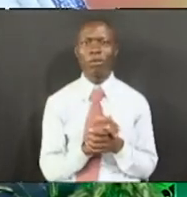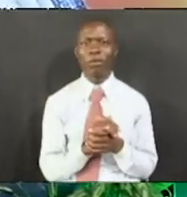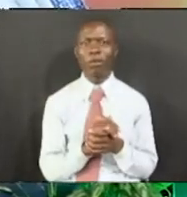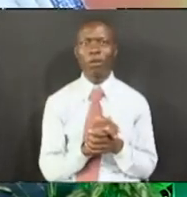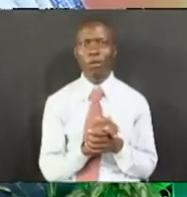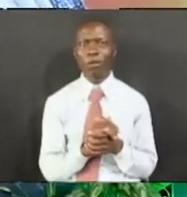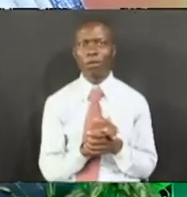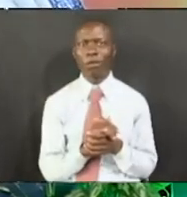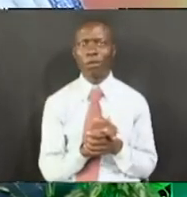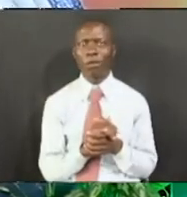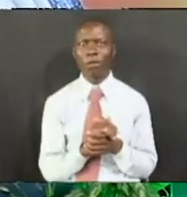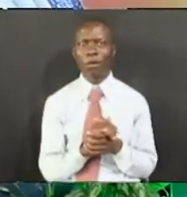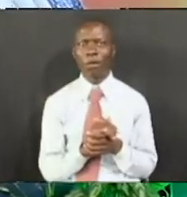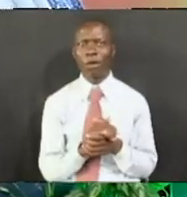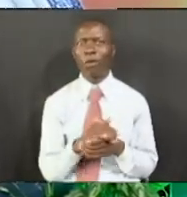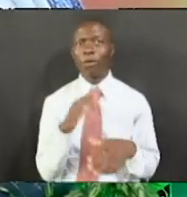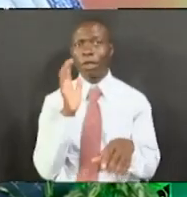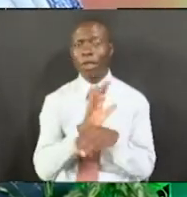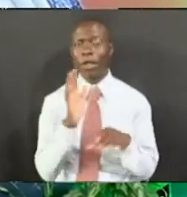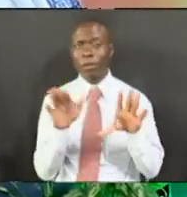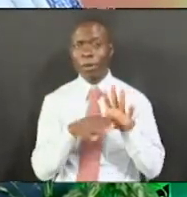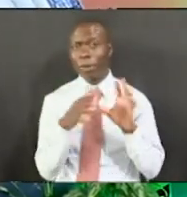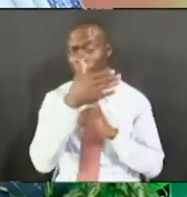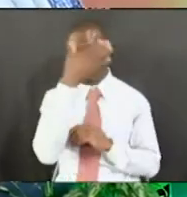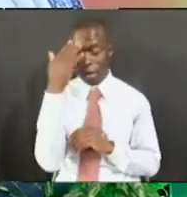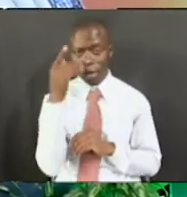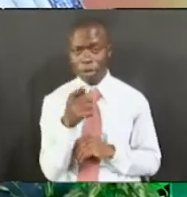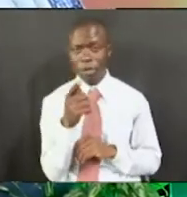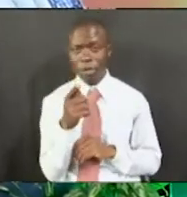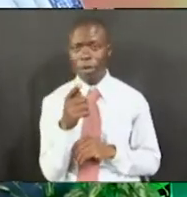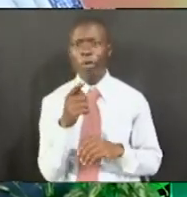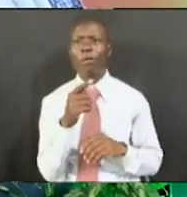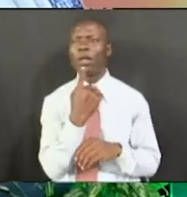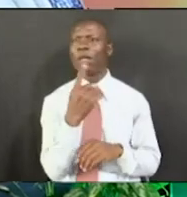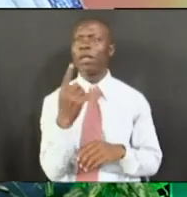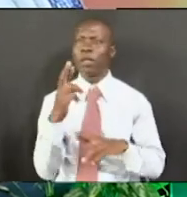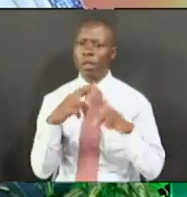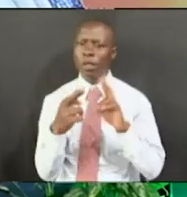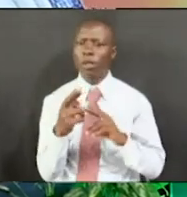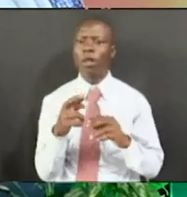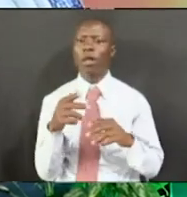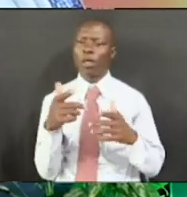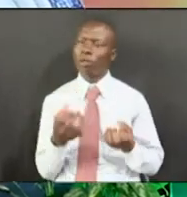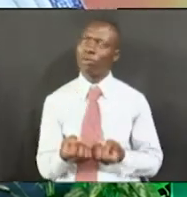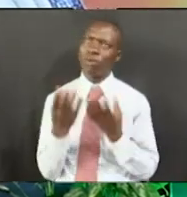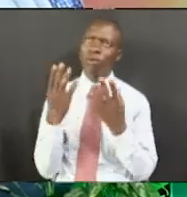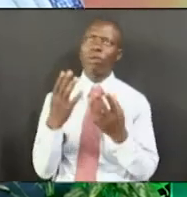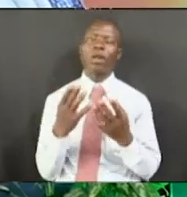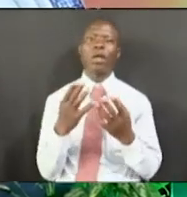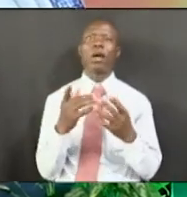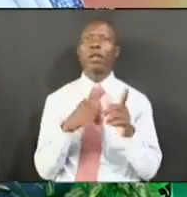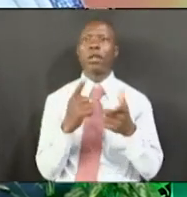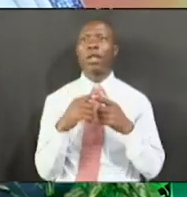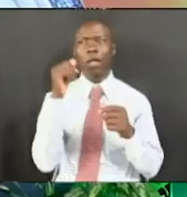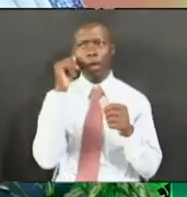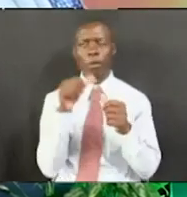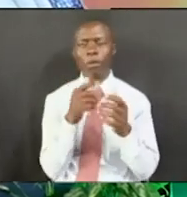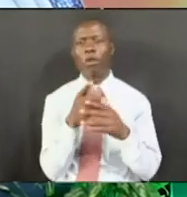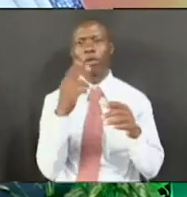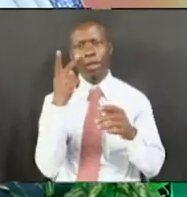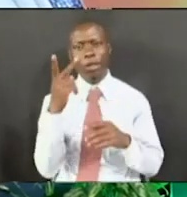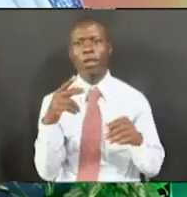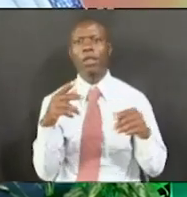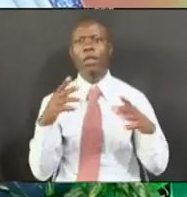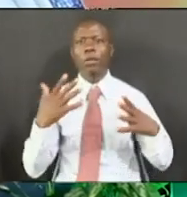Has your church members forgotten you? That every election your name never appears anywhere. And you see the same people all the